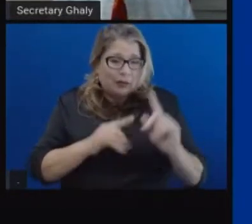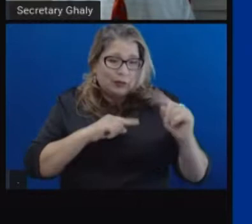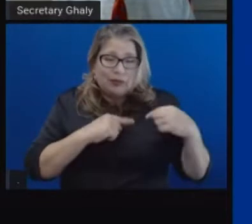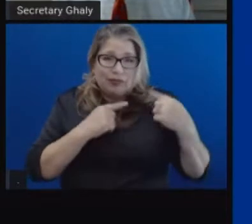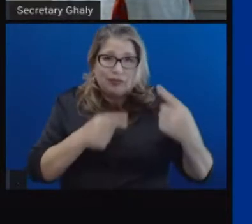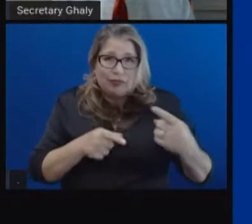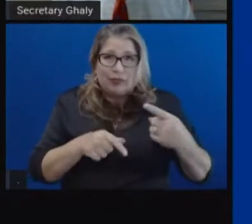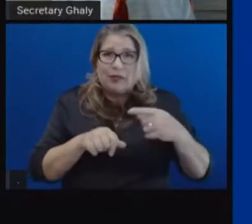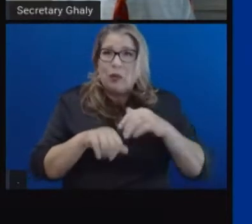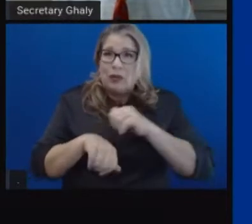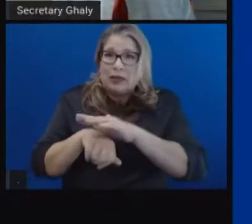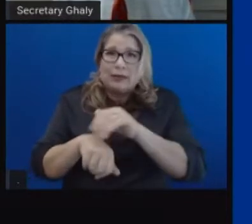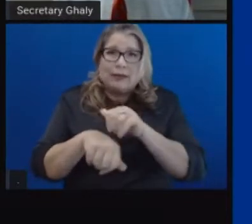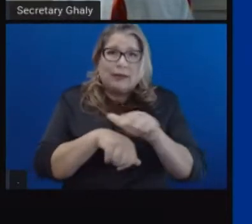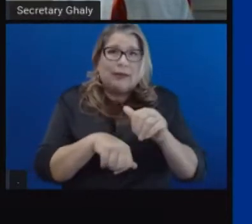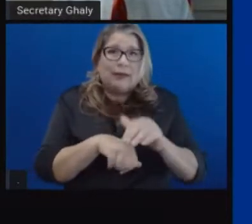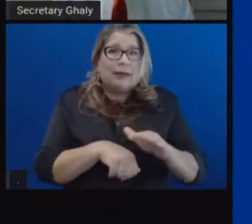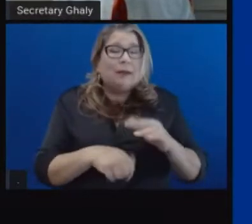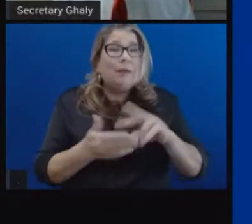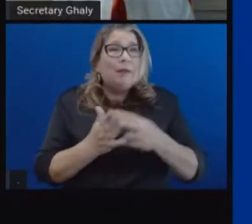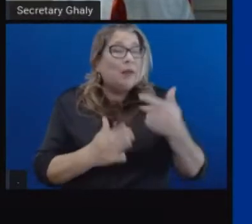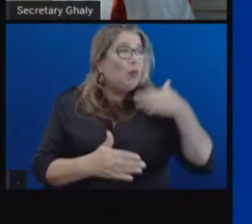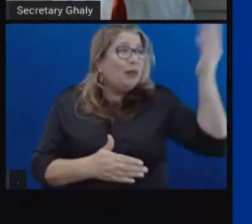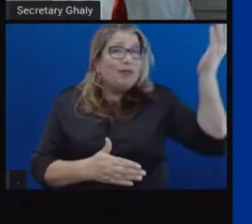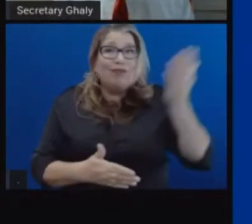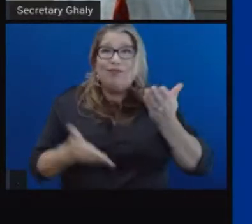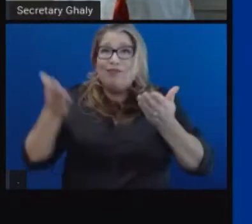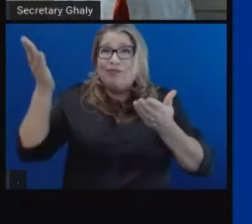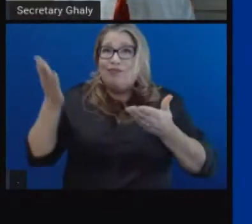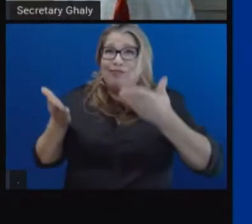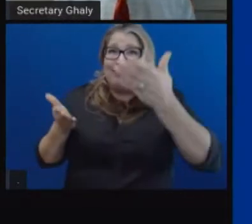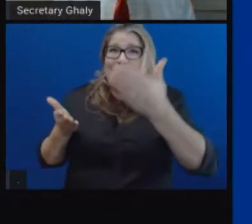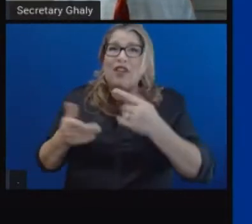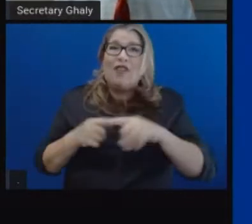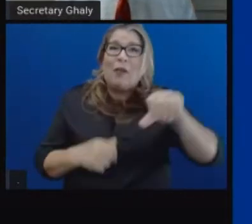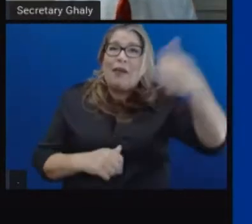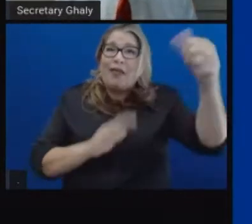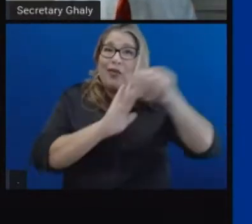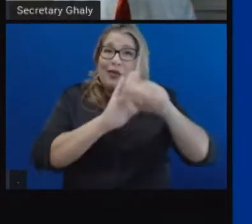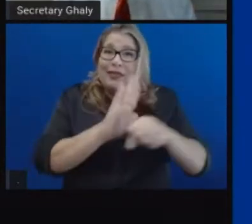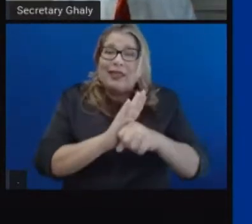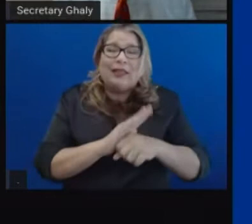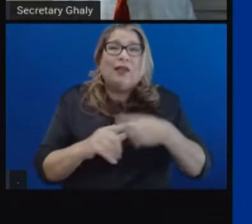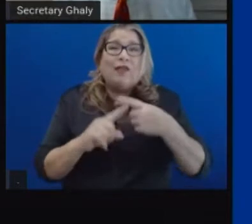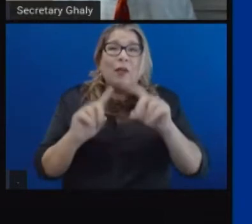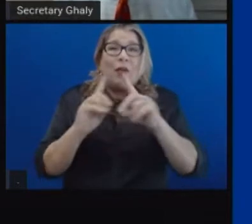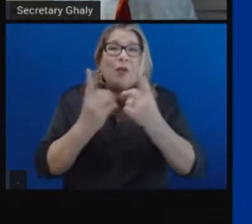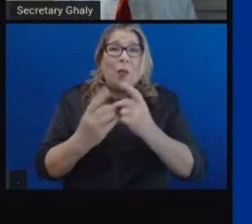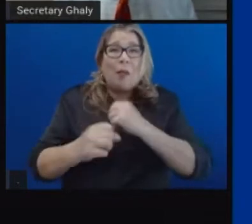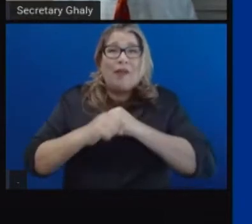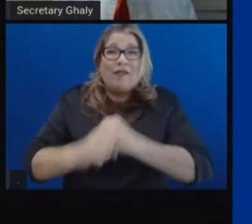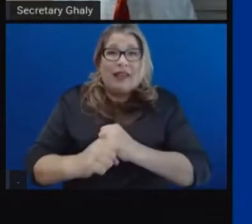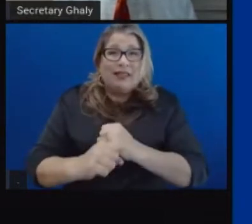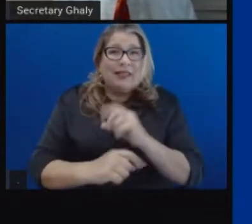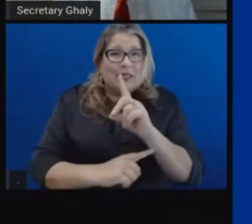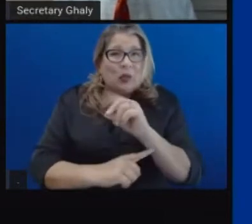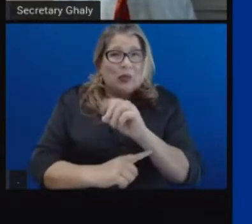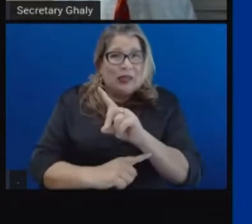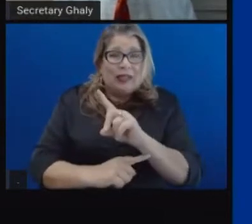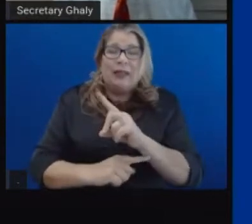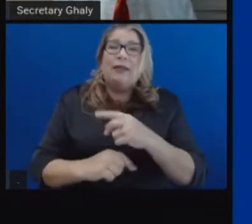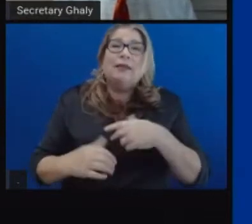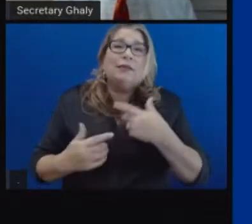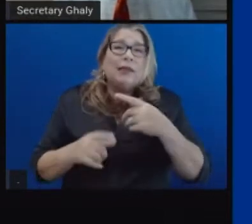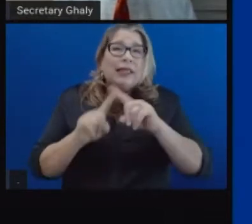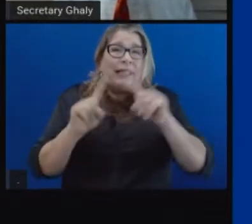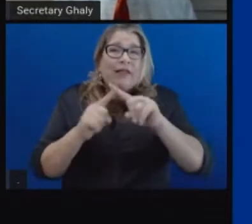much as we can from out-of-state resources, Department of Defense resources, ensuring that we get those medical